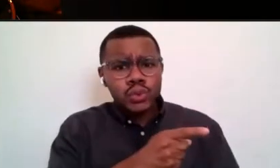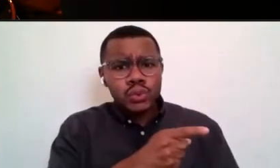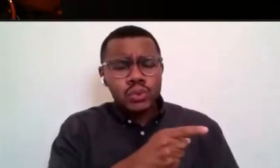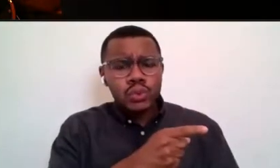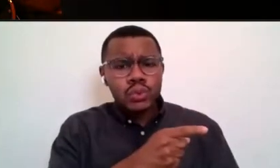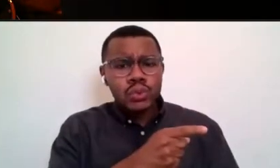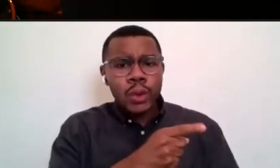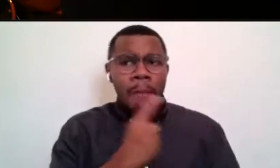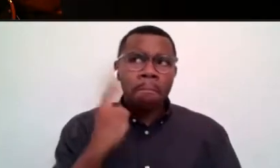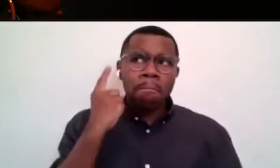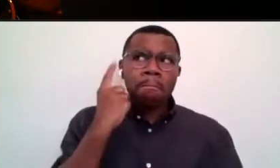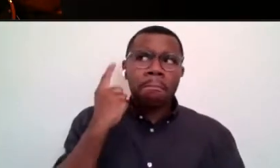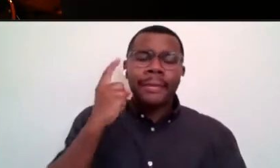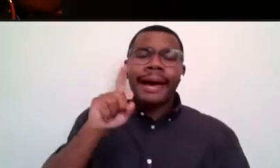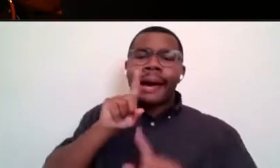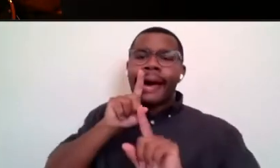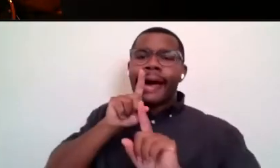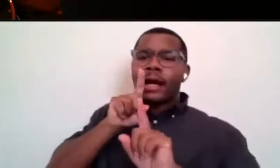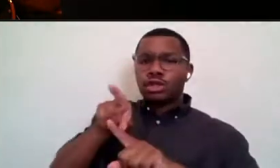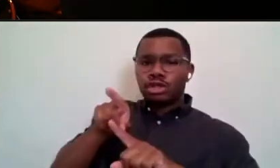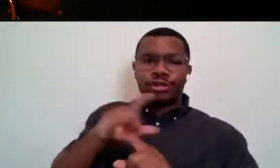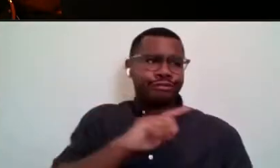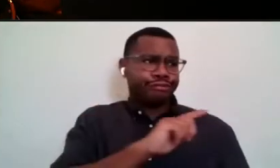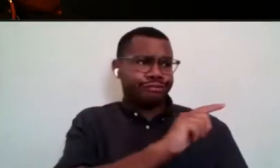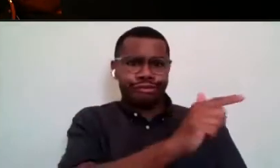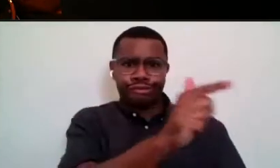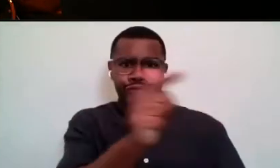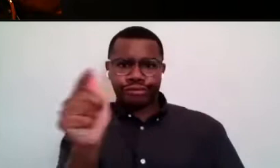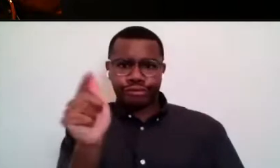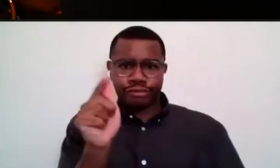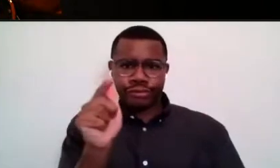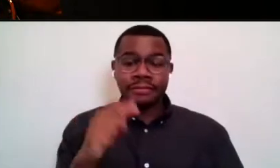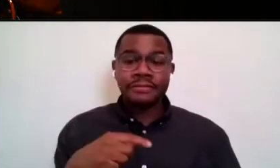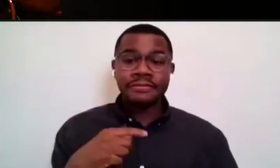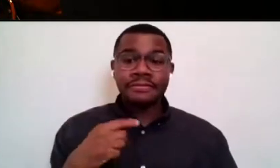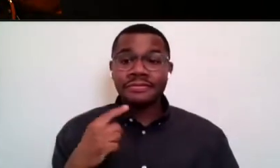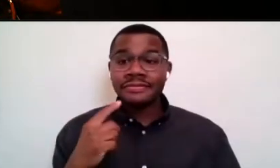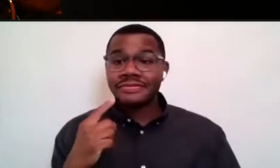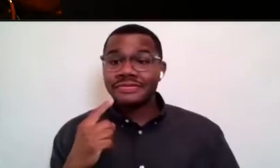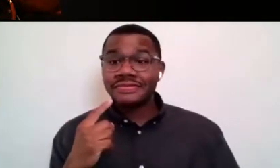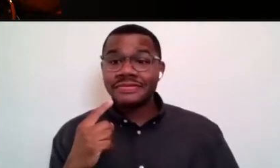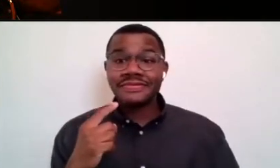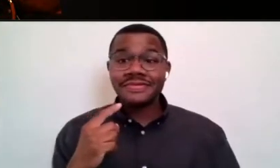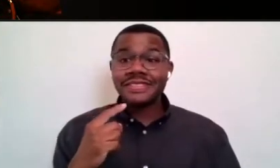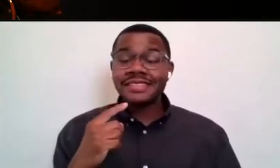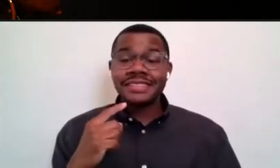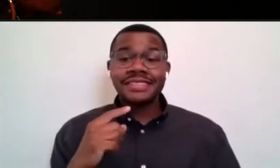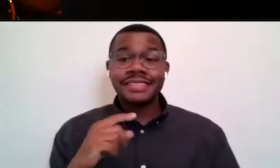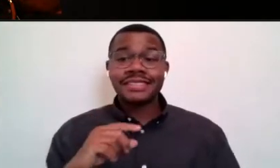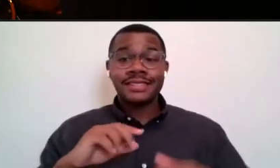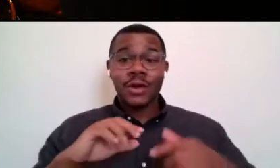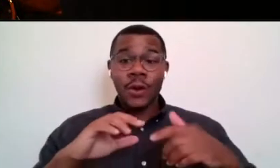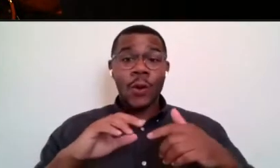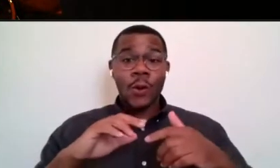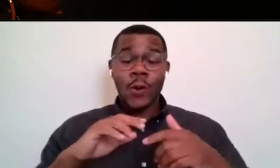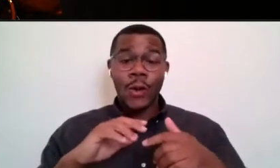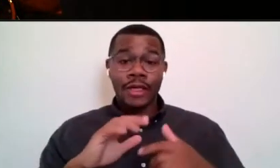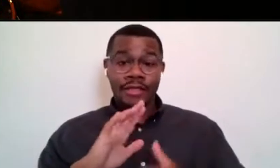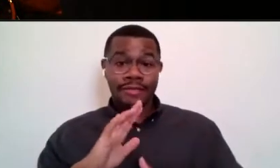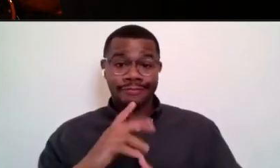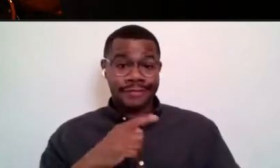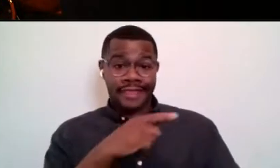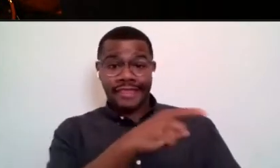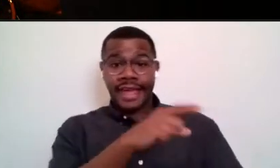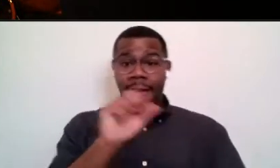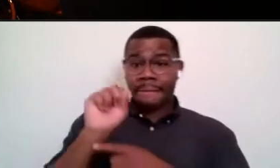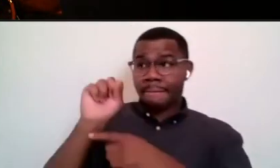And somebody will say their name, and they do a gesture, and everybody's got to be so focused that we do the same gesture together in a